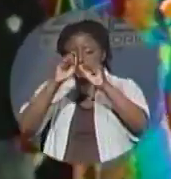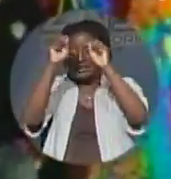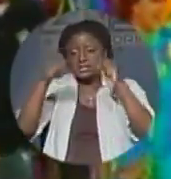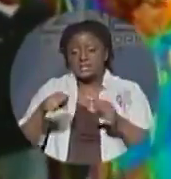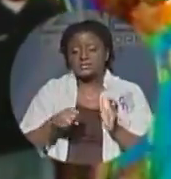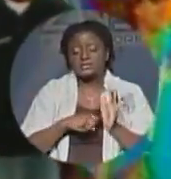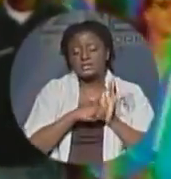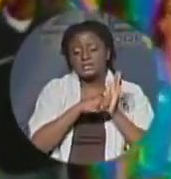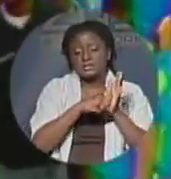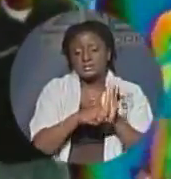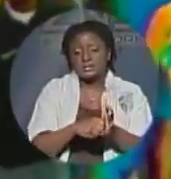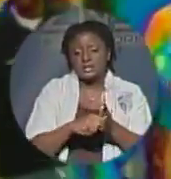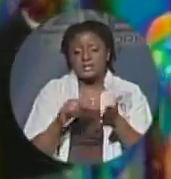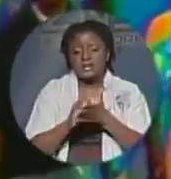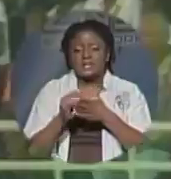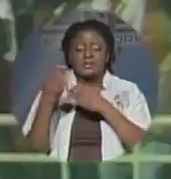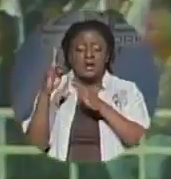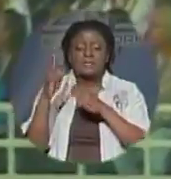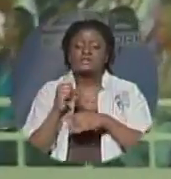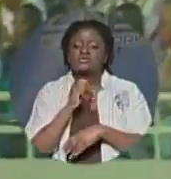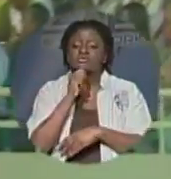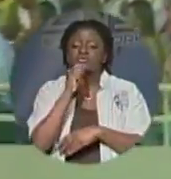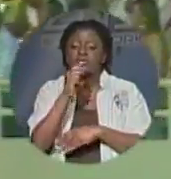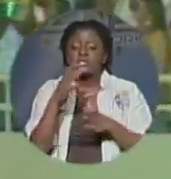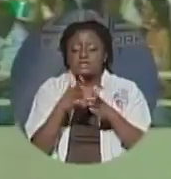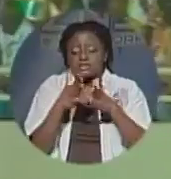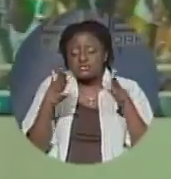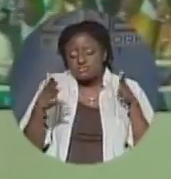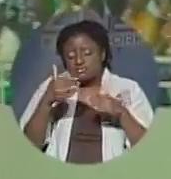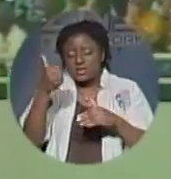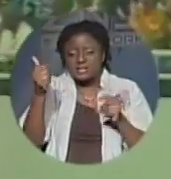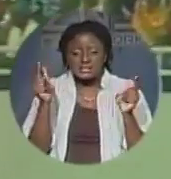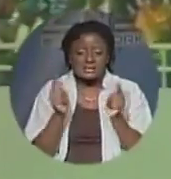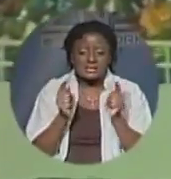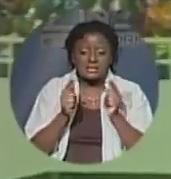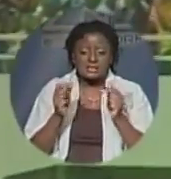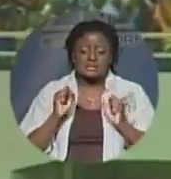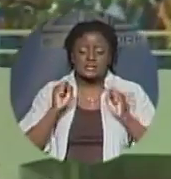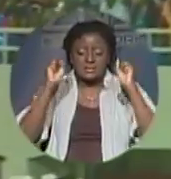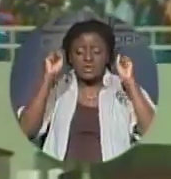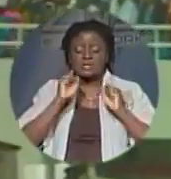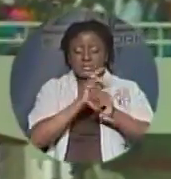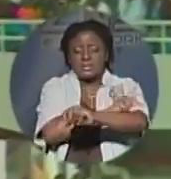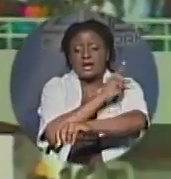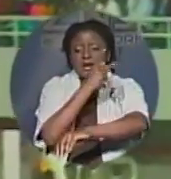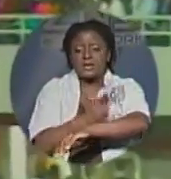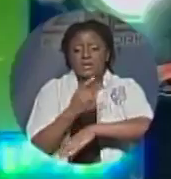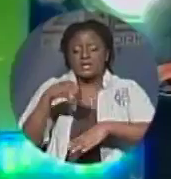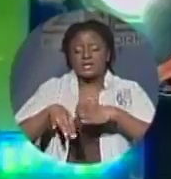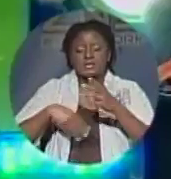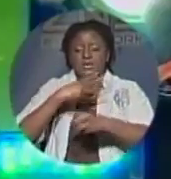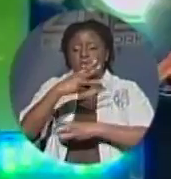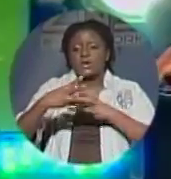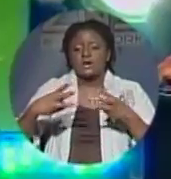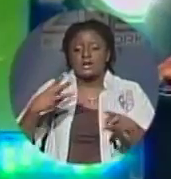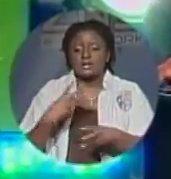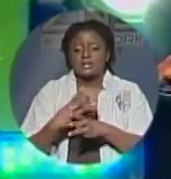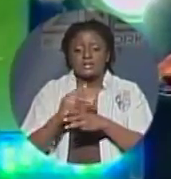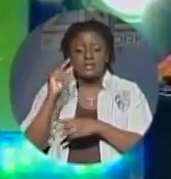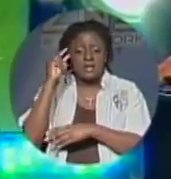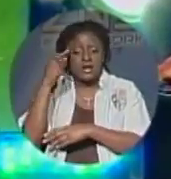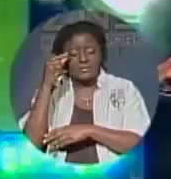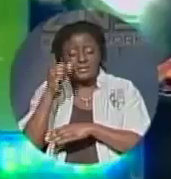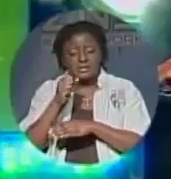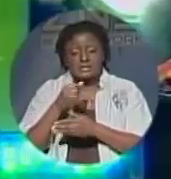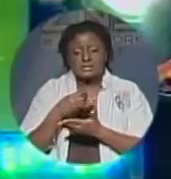sports power in the world. Key to the sustained growth of this sector is state-of-the-art facilities. The government is spending over